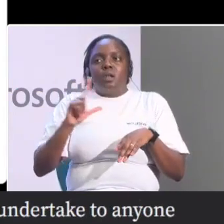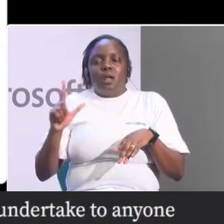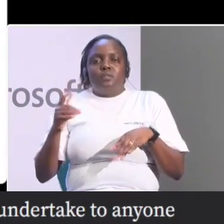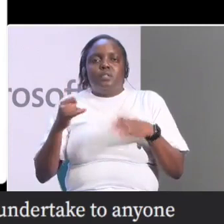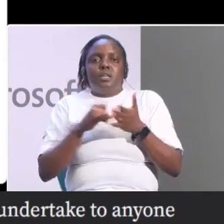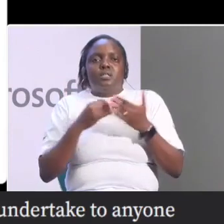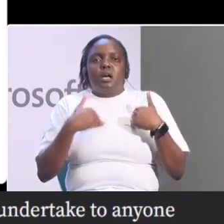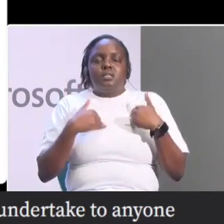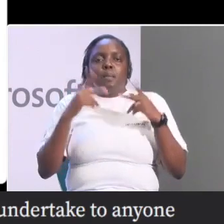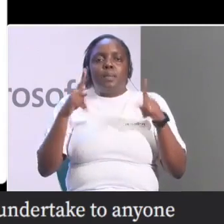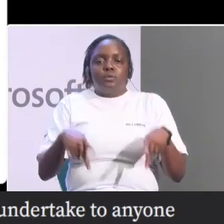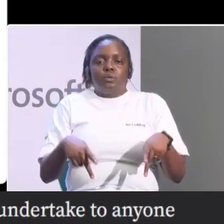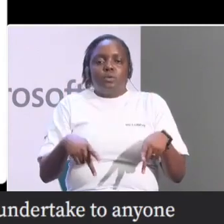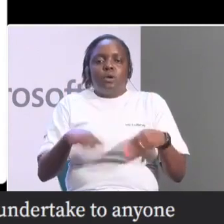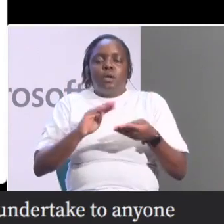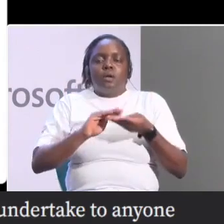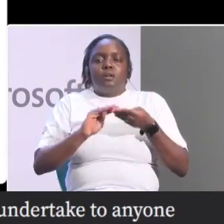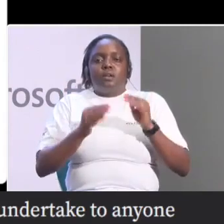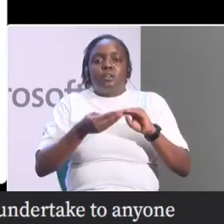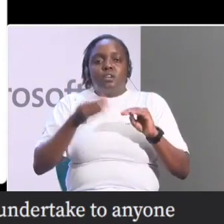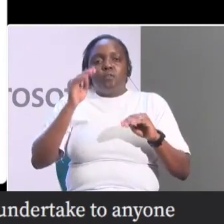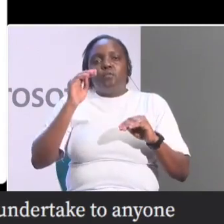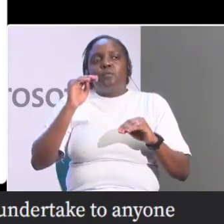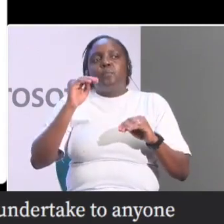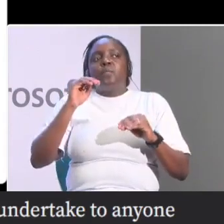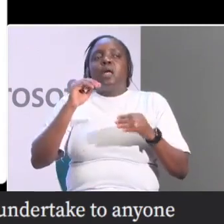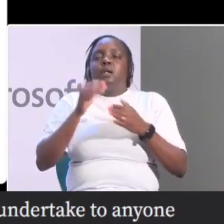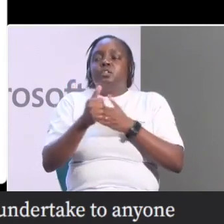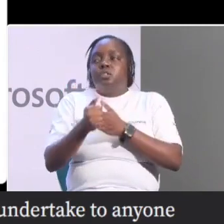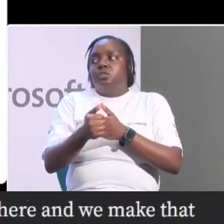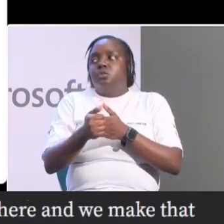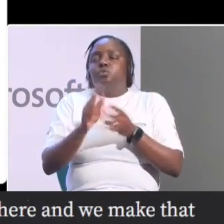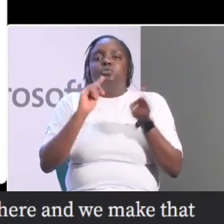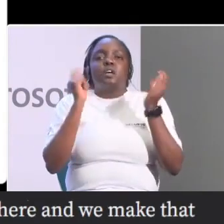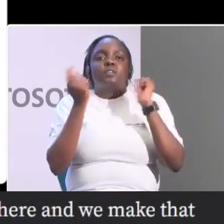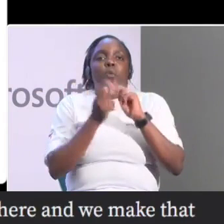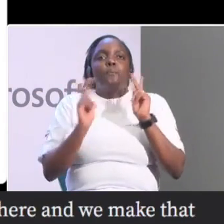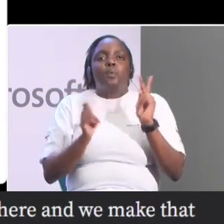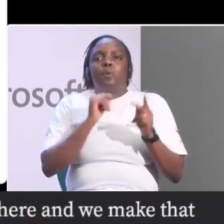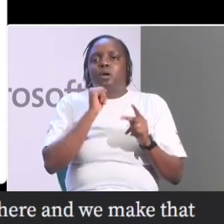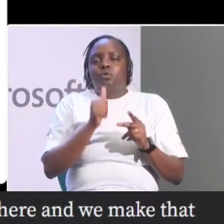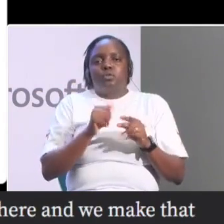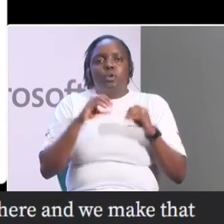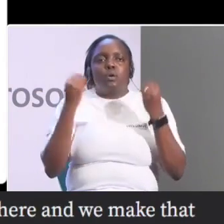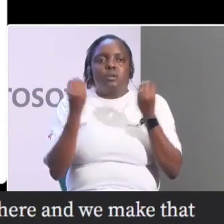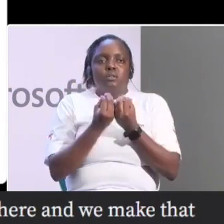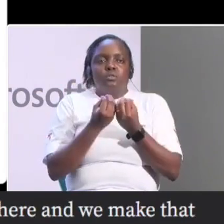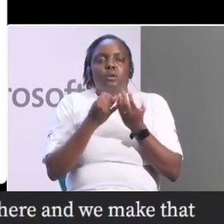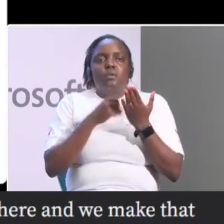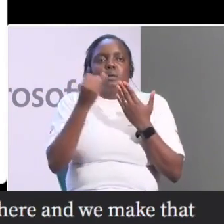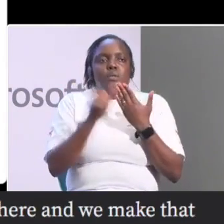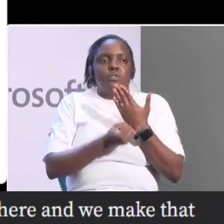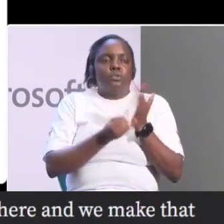has the person, creative leadership. You transform people, not organizations. And at the bottom is projects, and that's